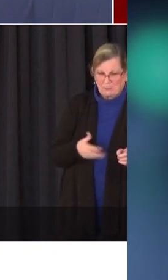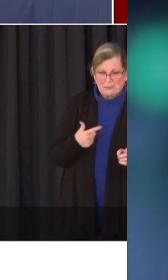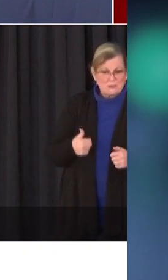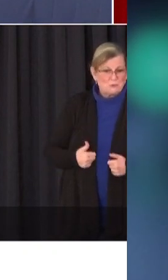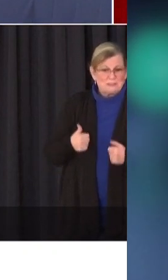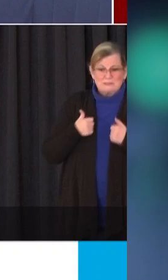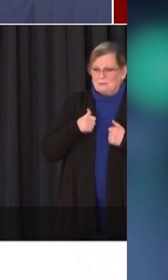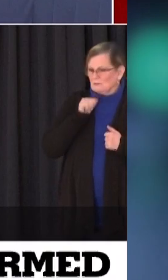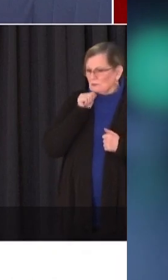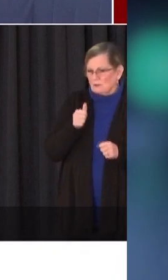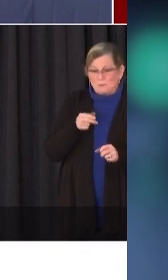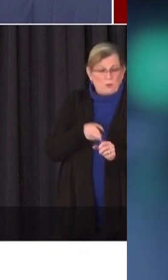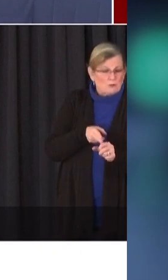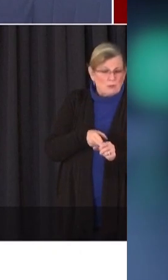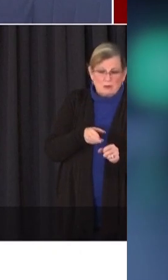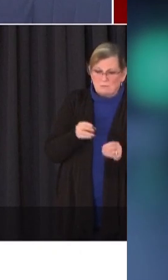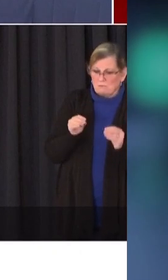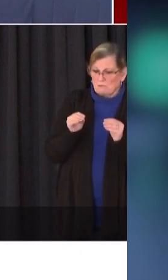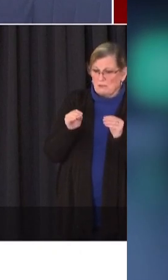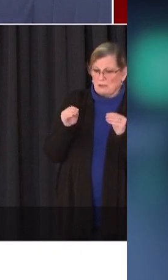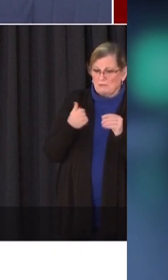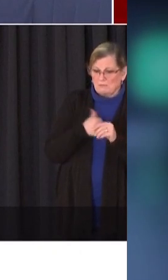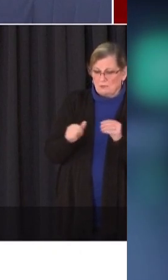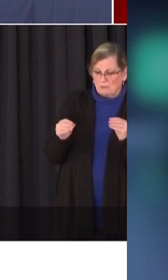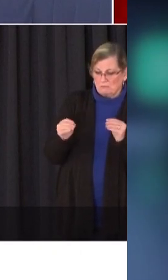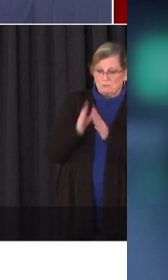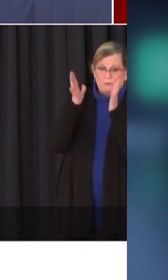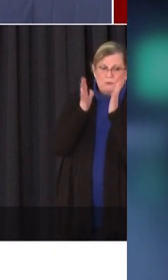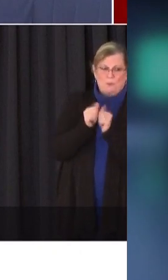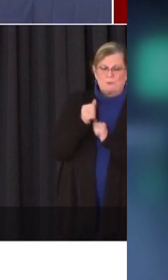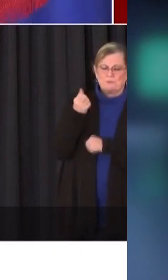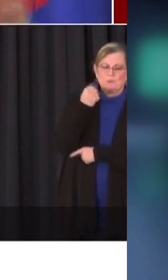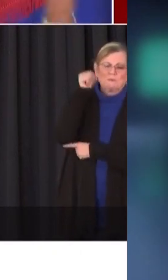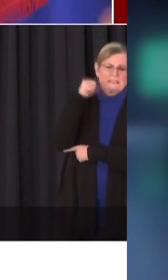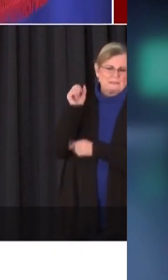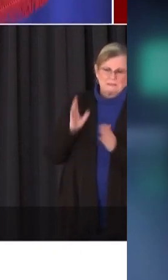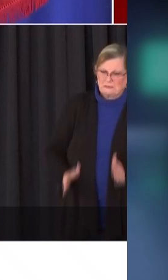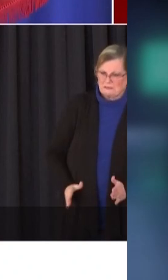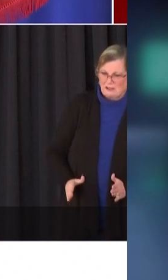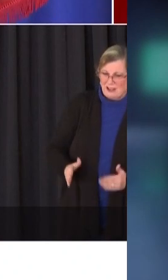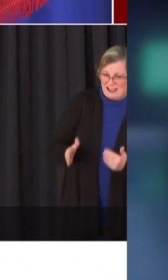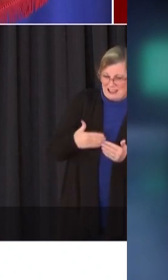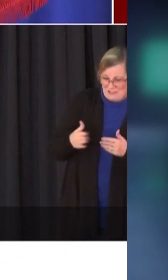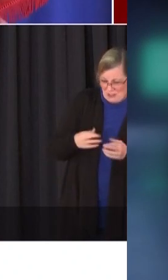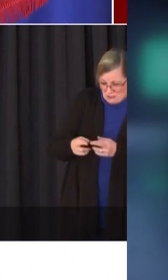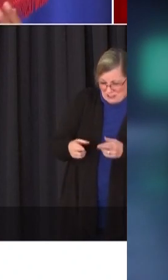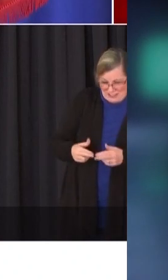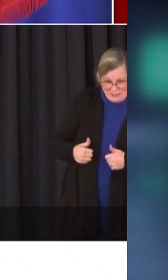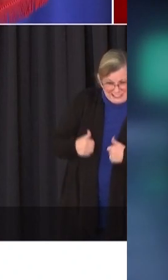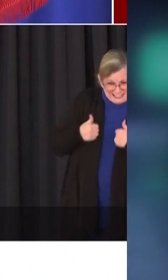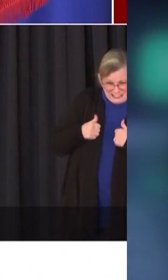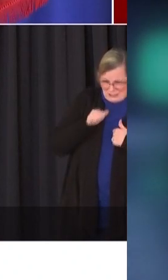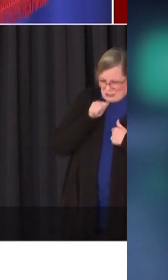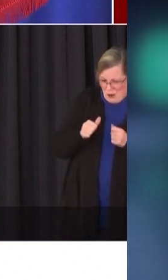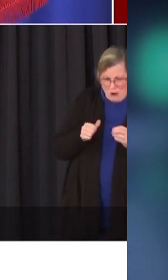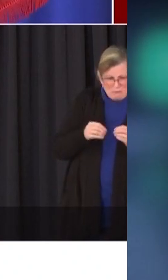one person was actually a resident of the District of Columbia. And as you said earlier, these were mostly